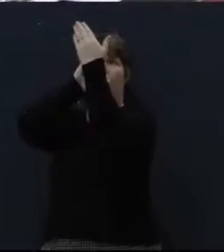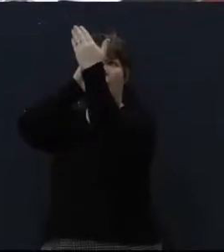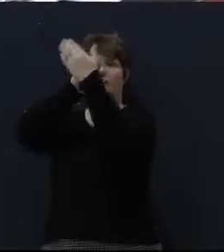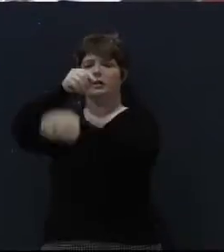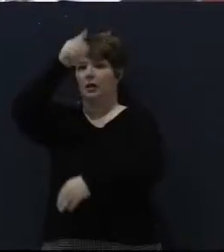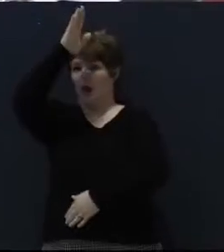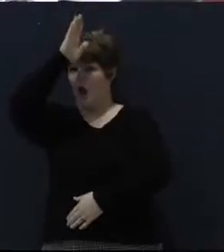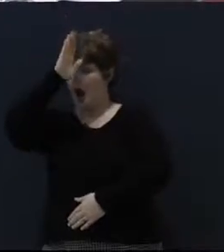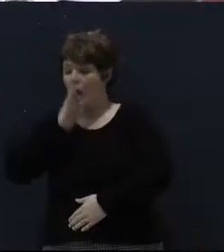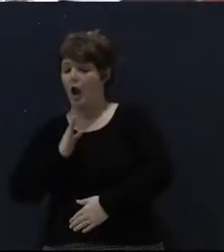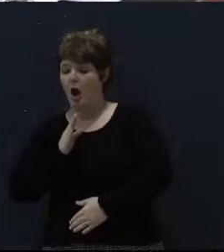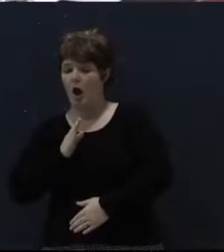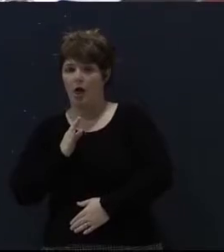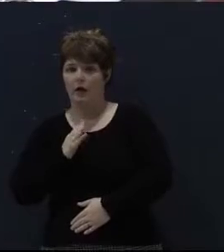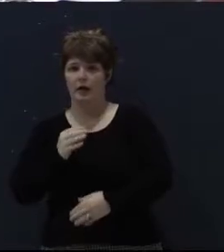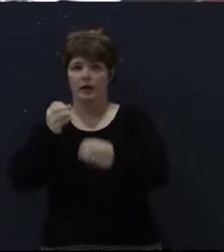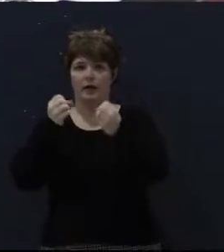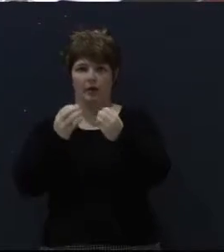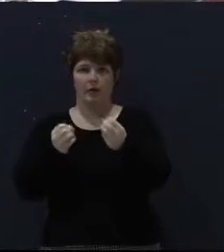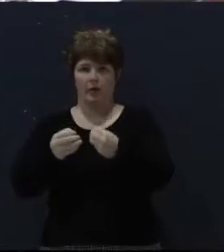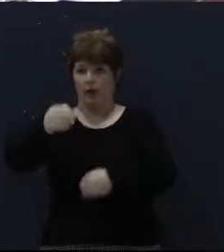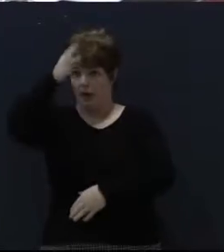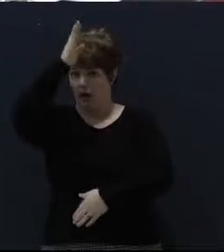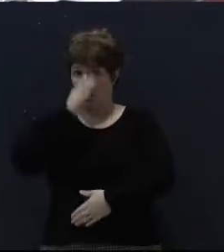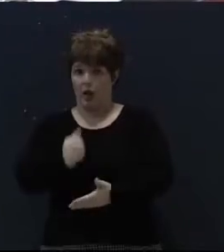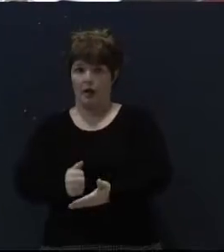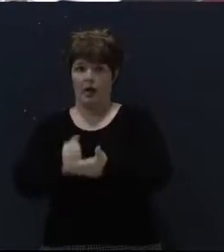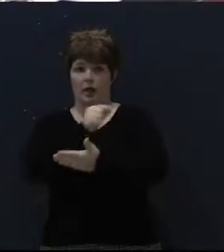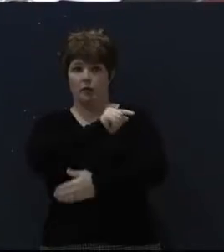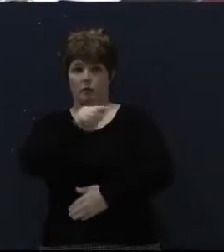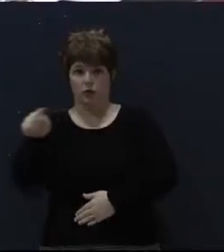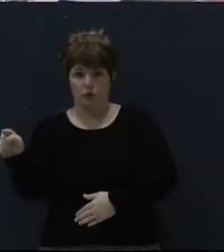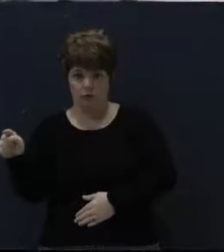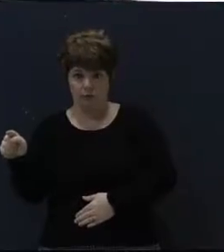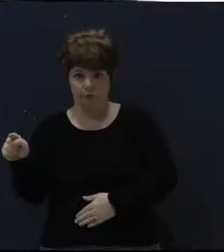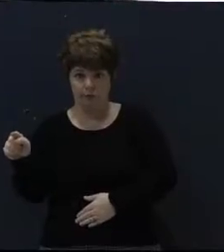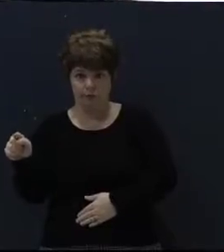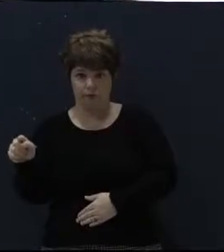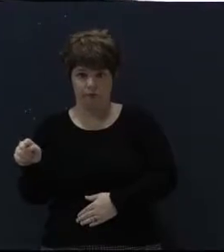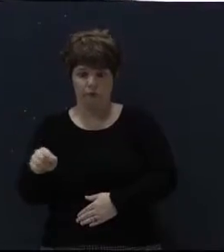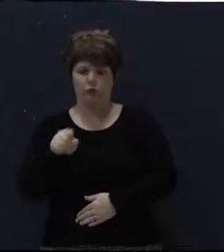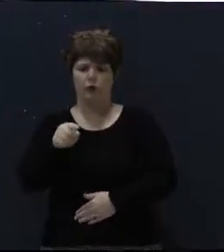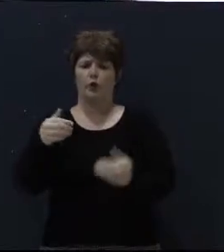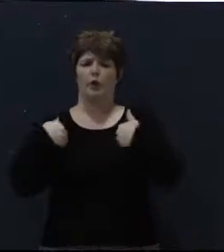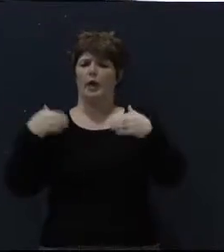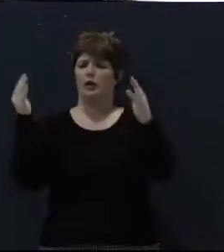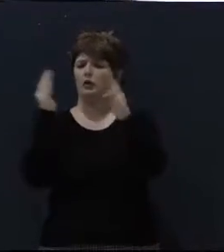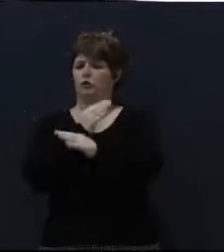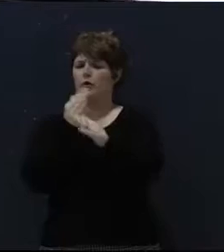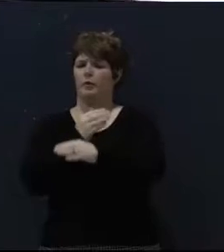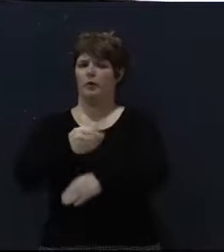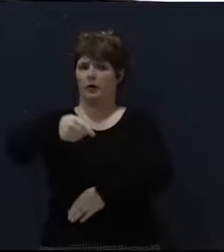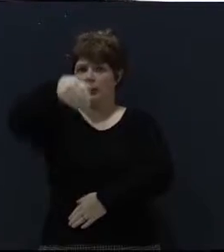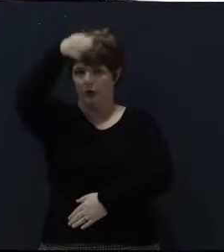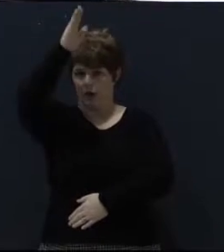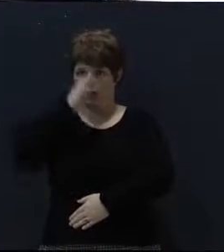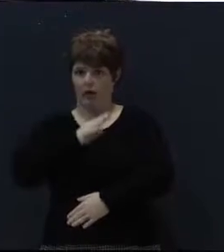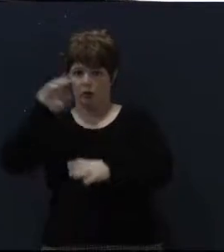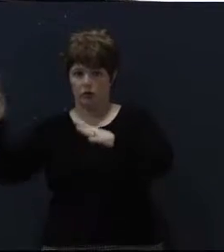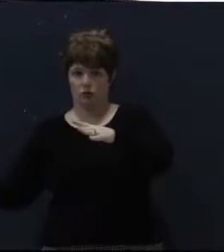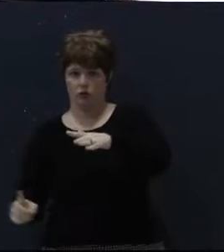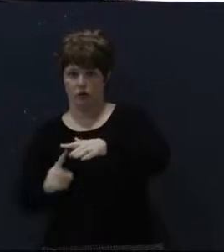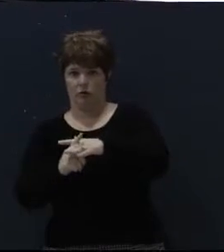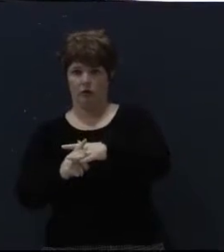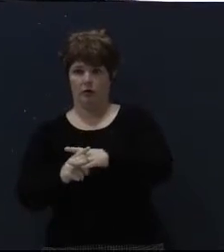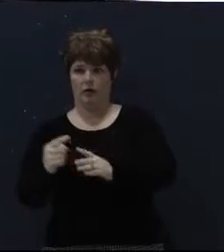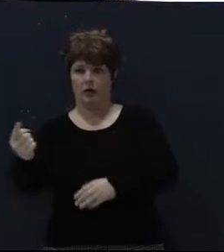through. How many of you last year he come through for you? Come on now, raise your hand. You had a crisis, he come through. I see one of our sisters, she came